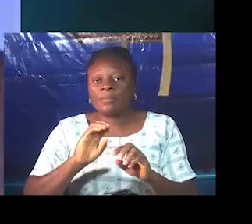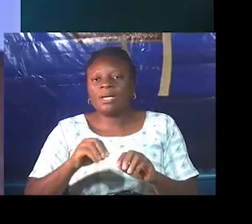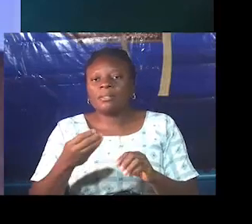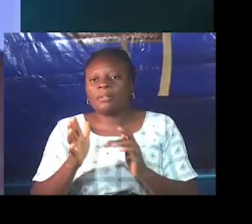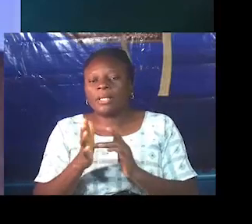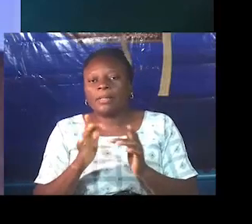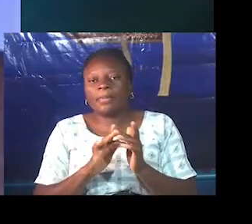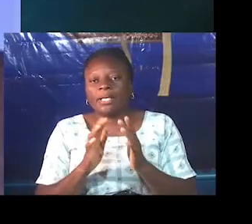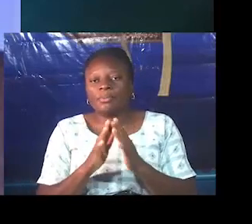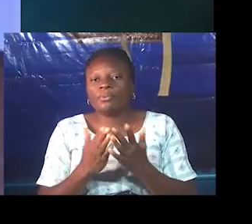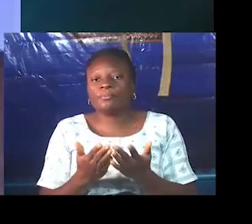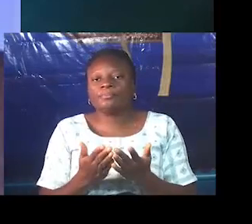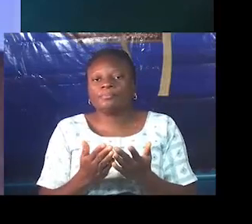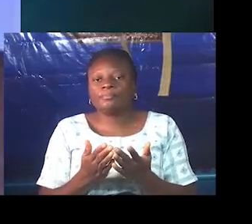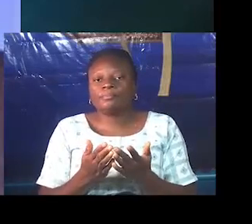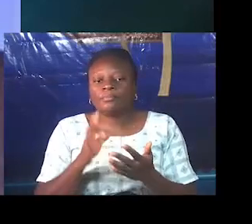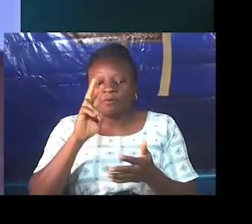Yes, verse 2.